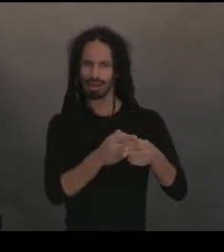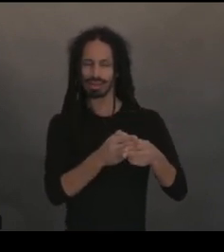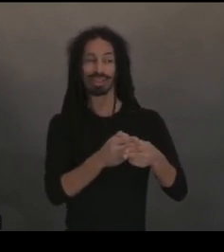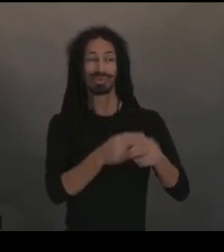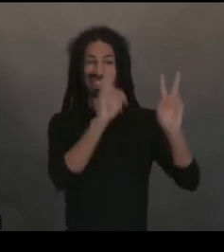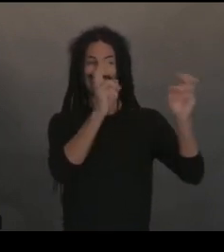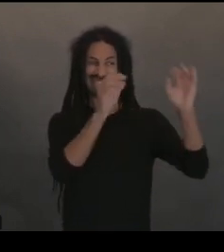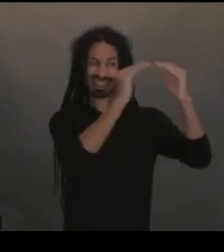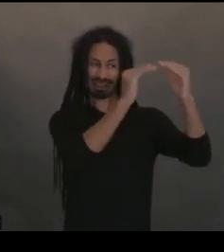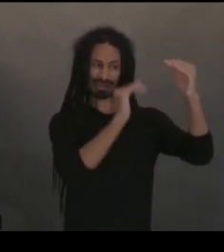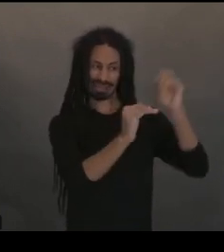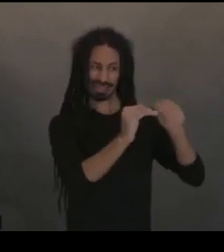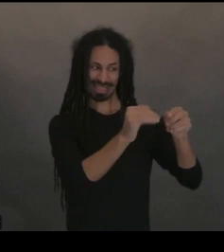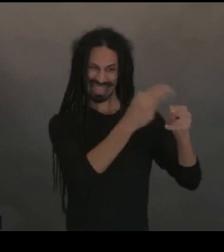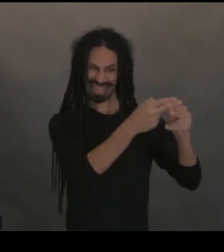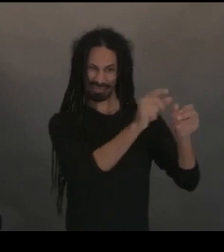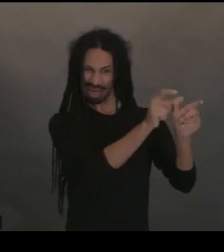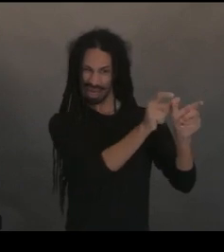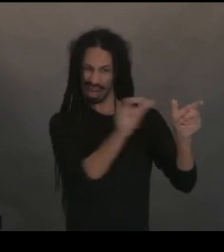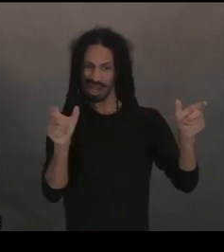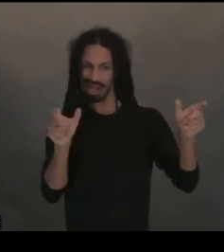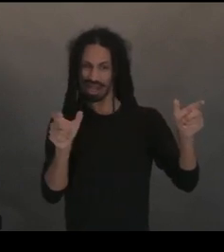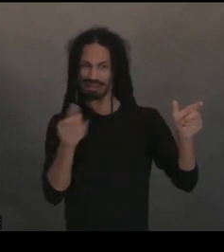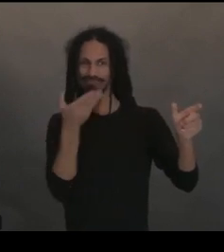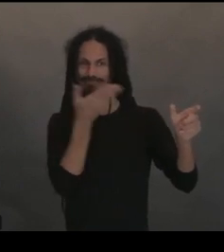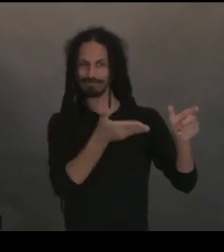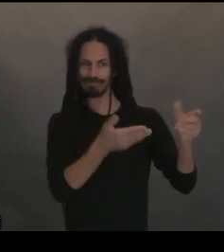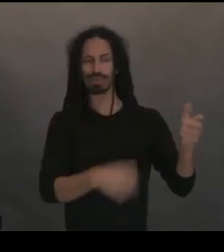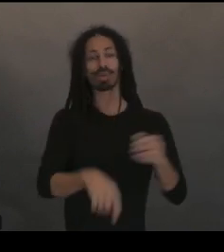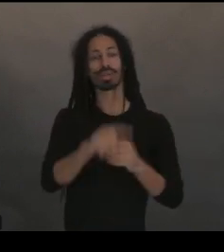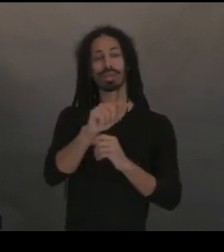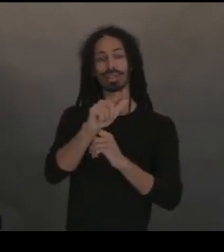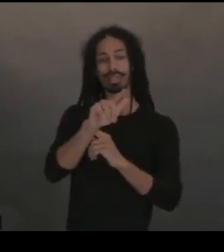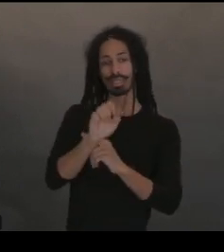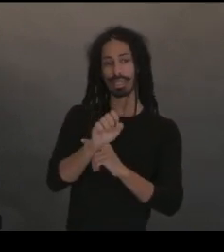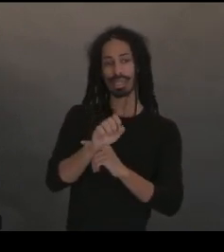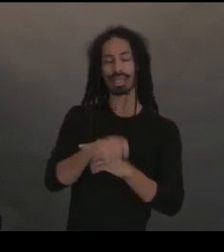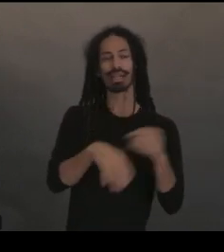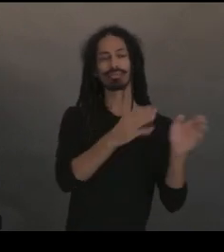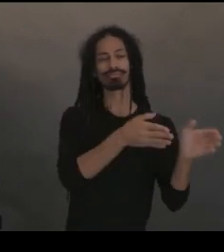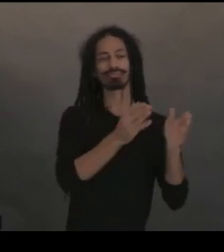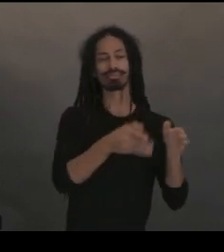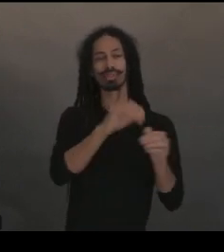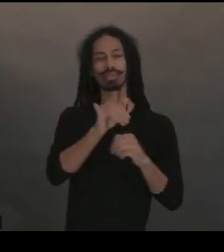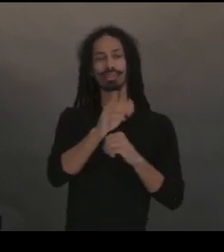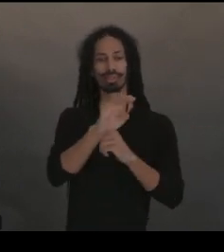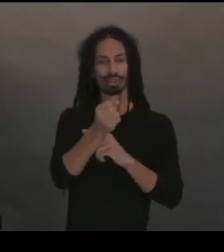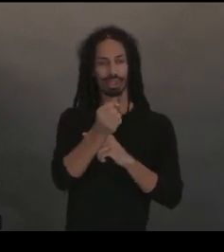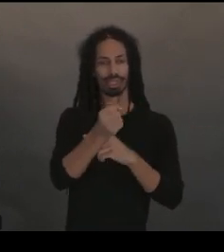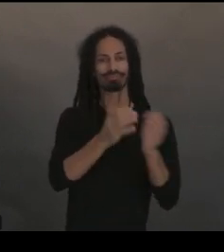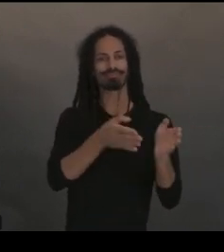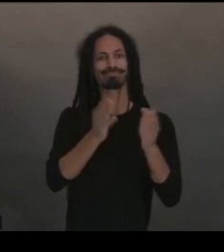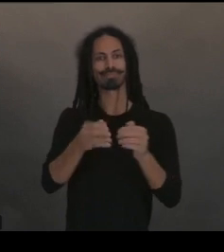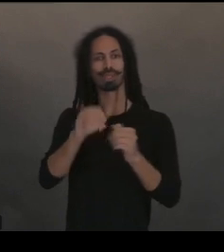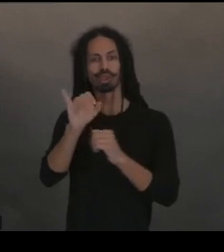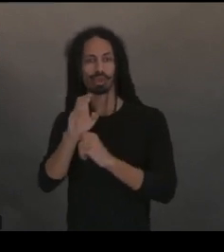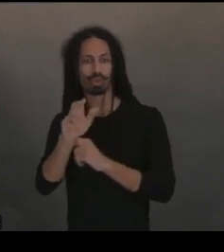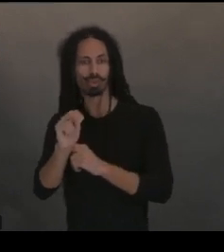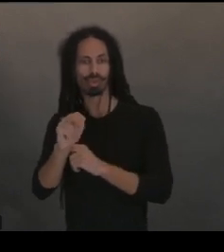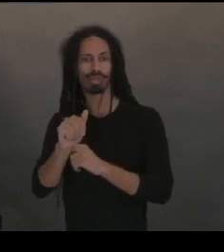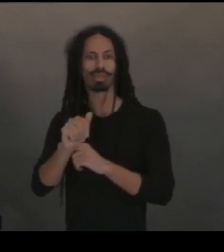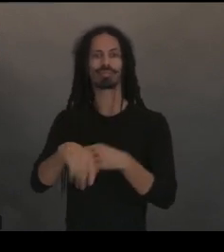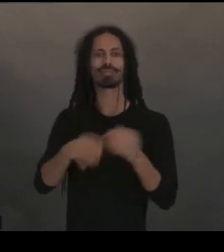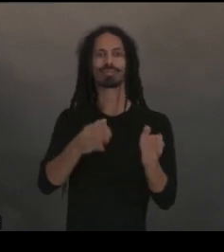this article. So we've got Gail Putnam, James Elander, Joan Lusher, Pauline Fox,